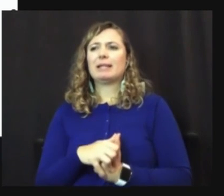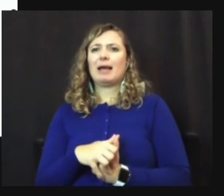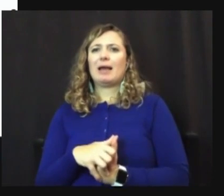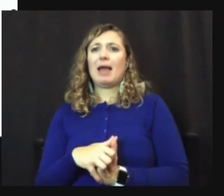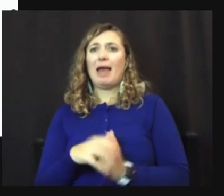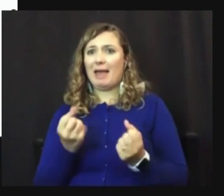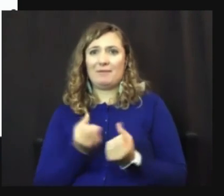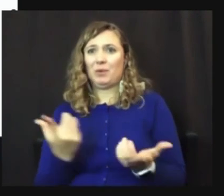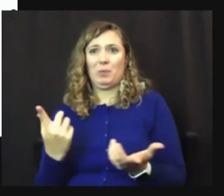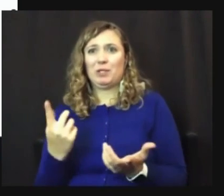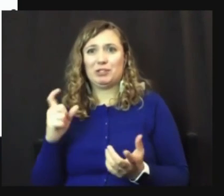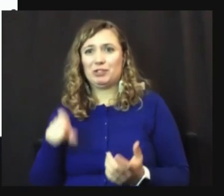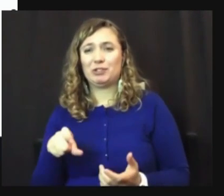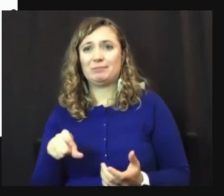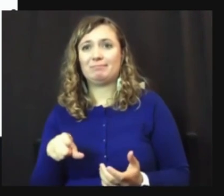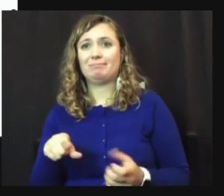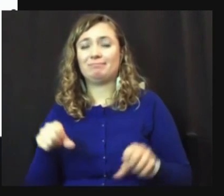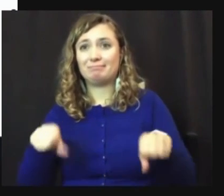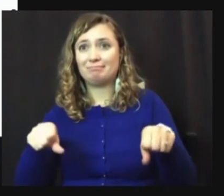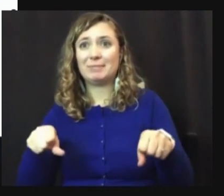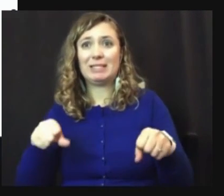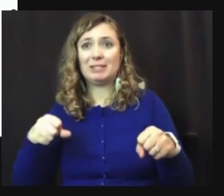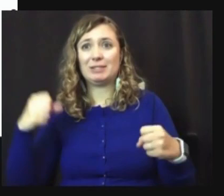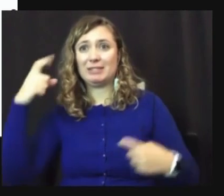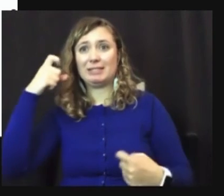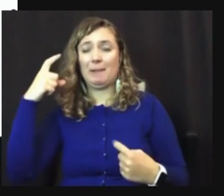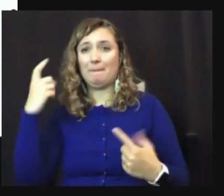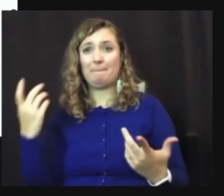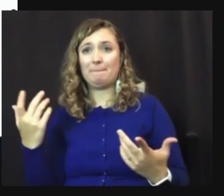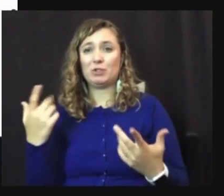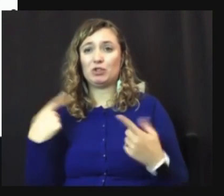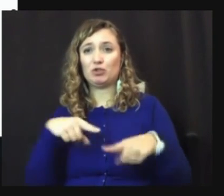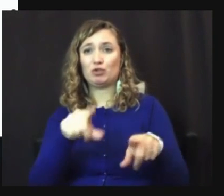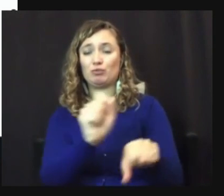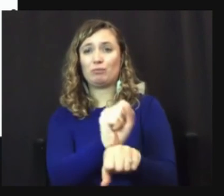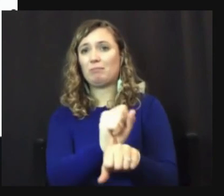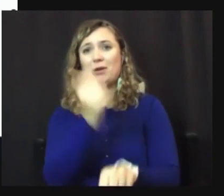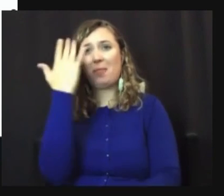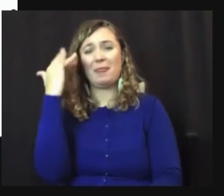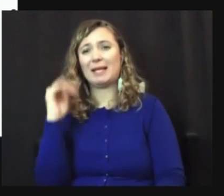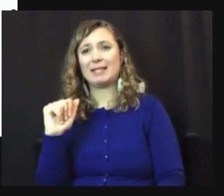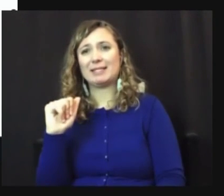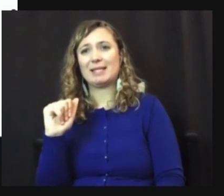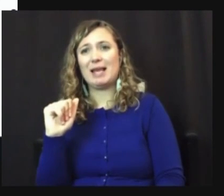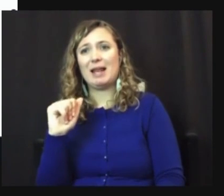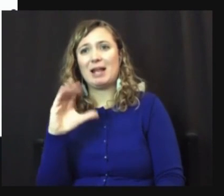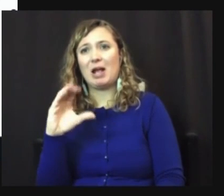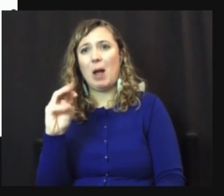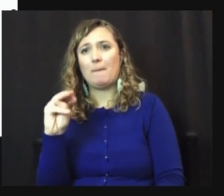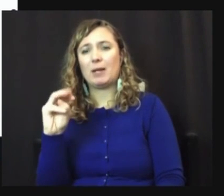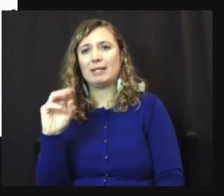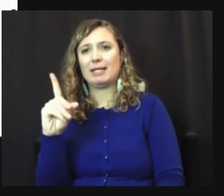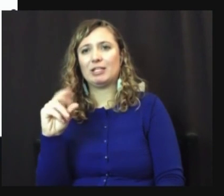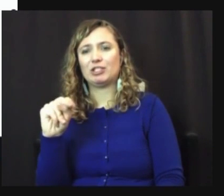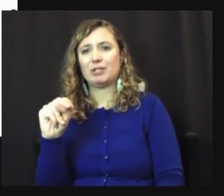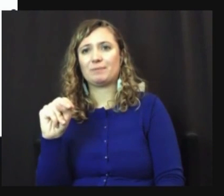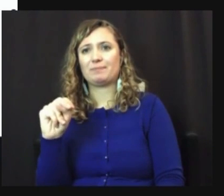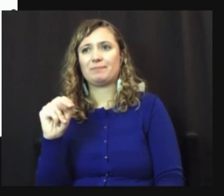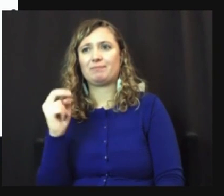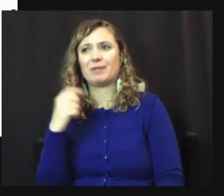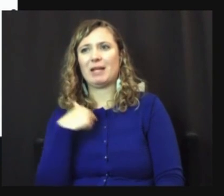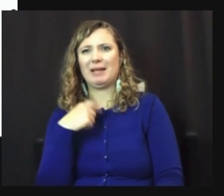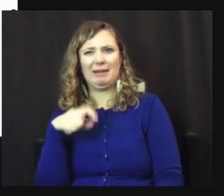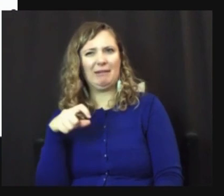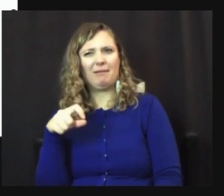everybody should be able to STEM at work. I don't think that it's an accommodation. Like I need an accommodation to rock back and forth.